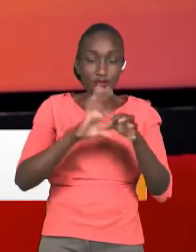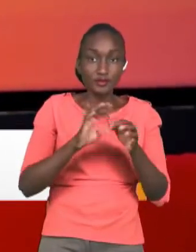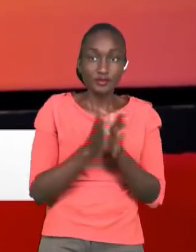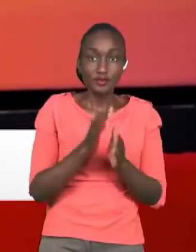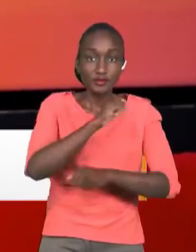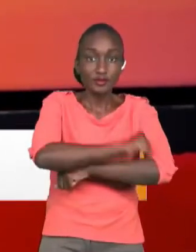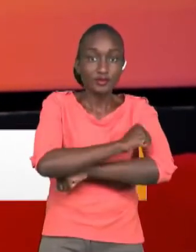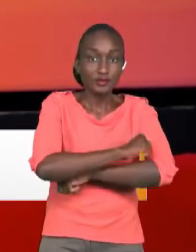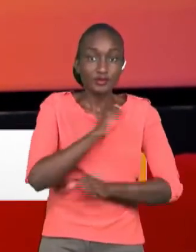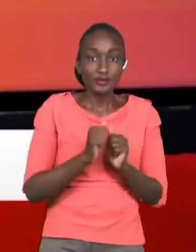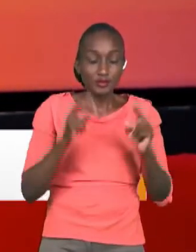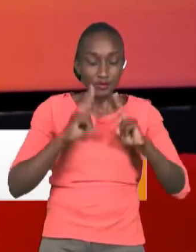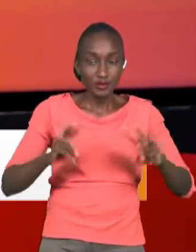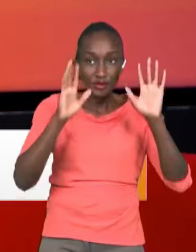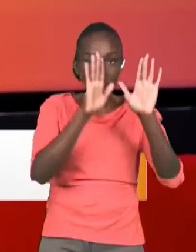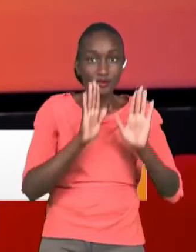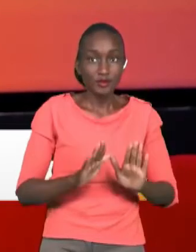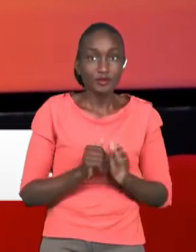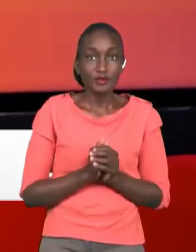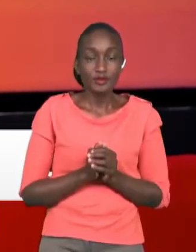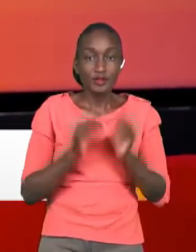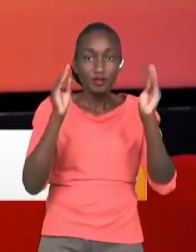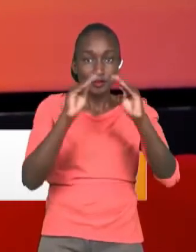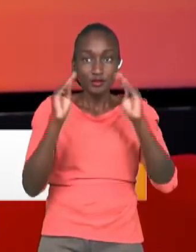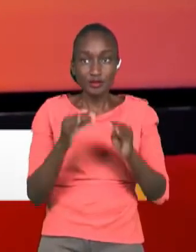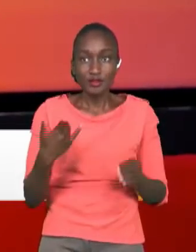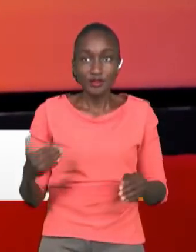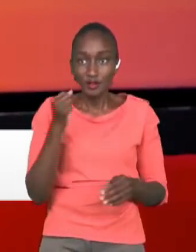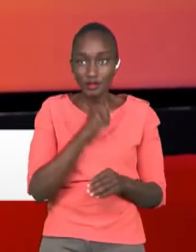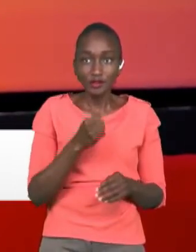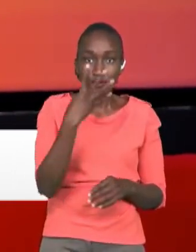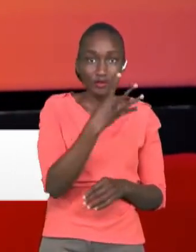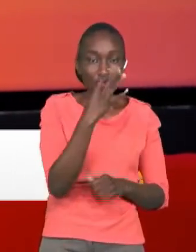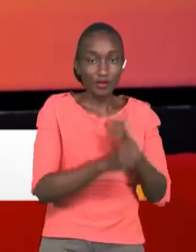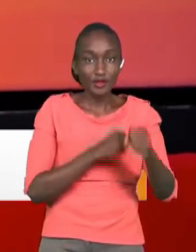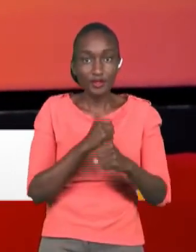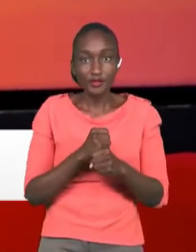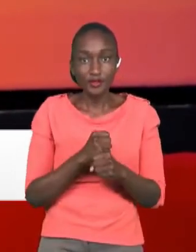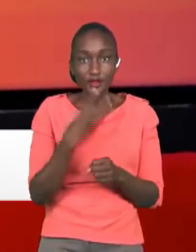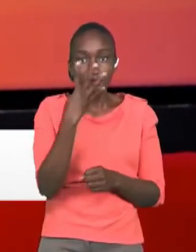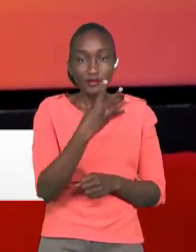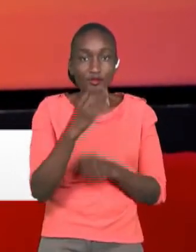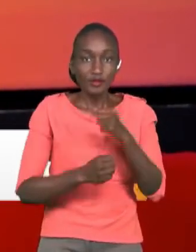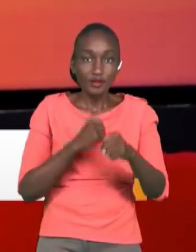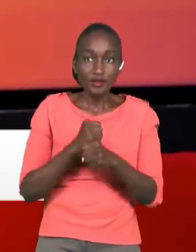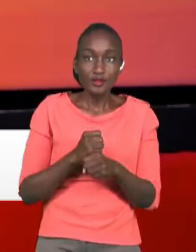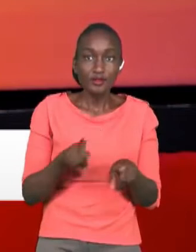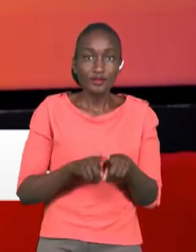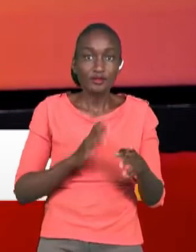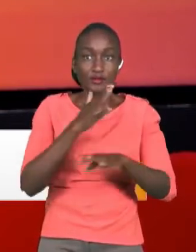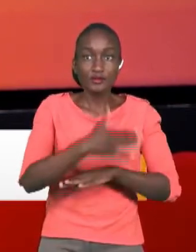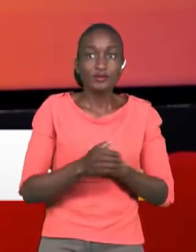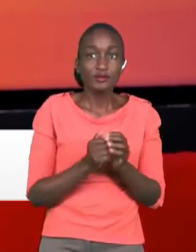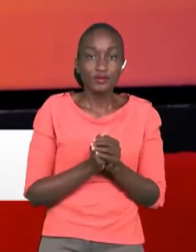as yeah. well. Yeah. It's very important to bring it up from the young ages, even 4, yeah. like they yeah. said, yeah. 4 years old yeah. and over and above.